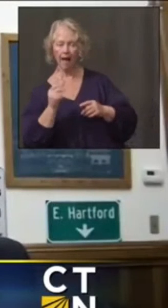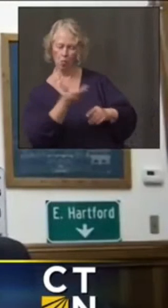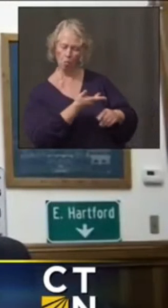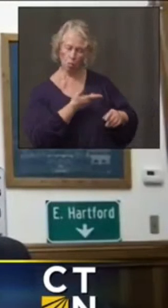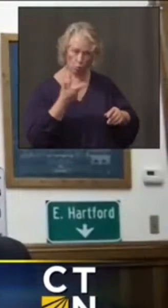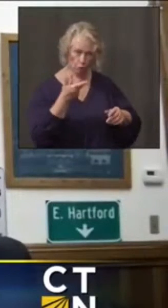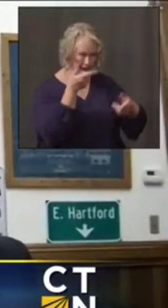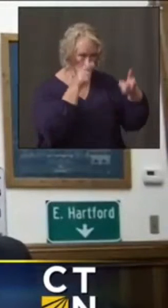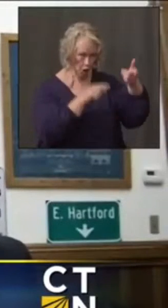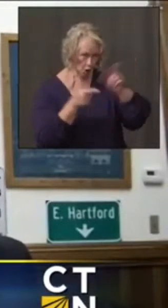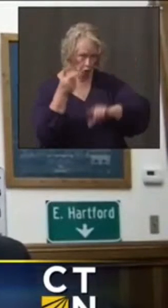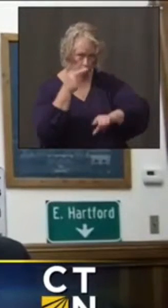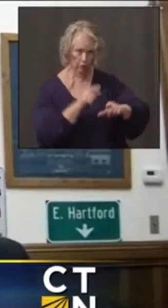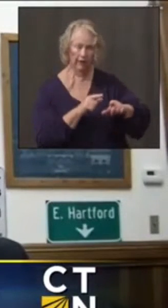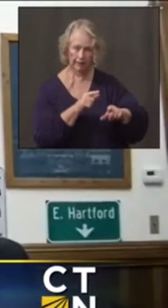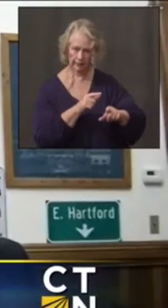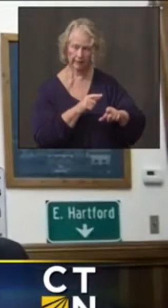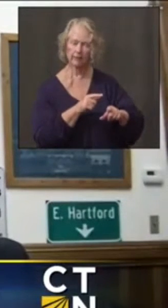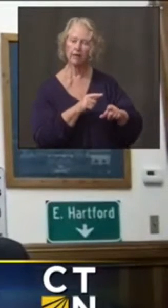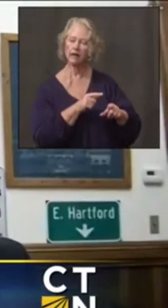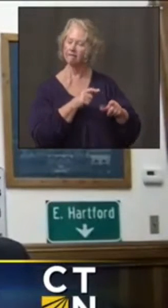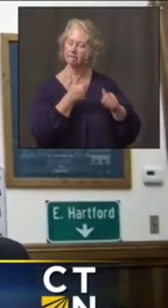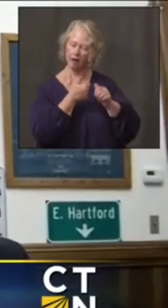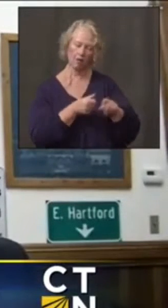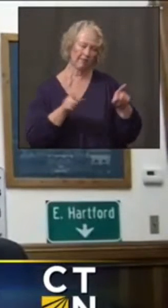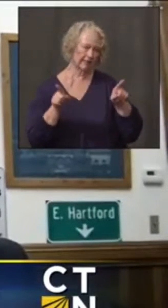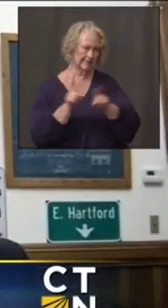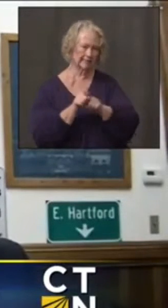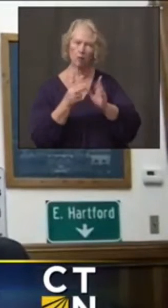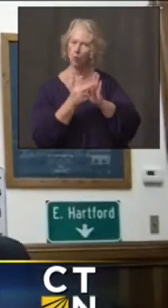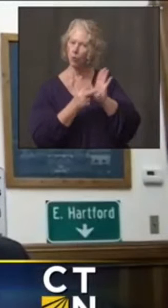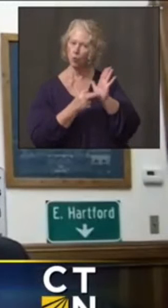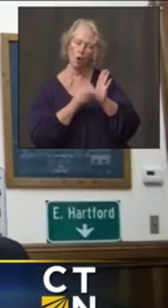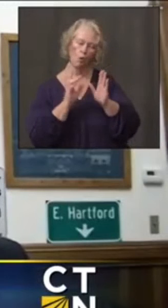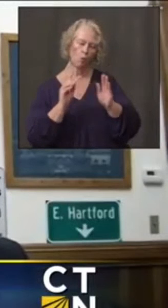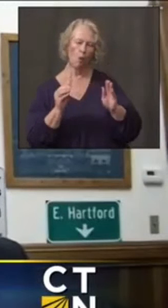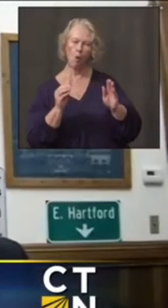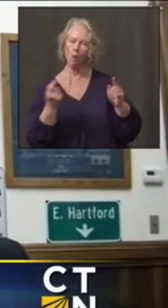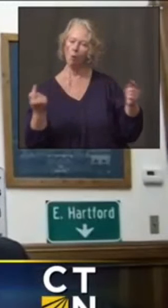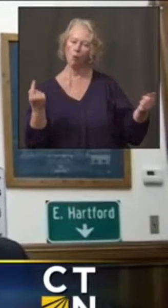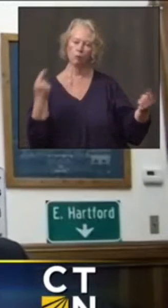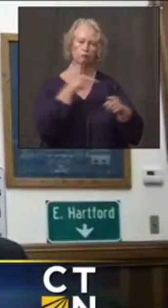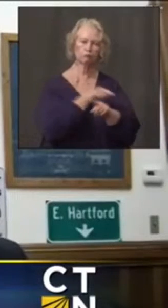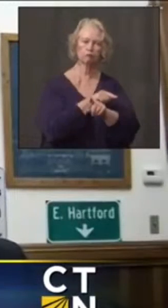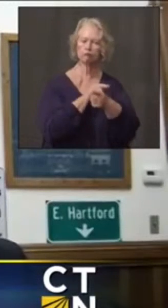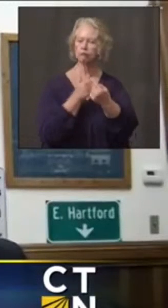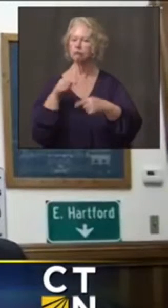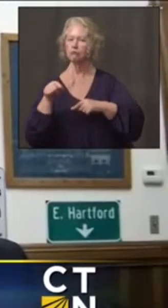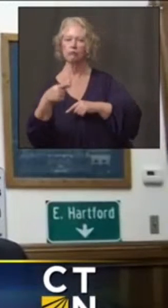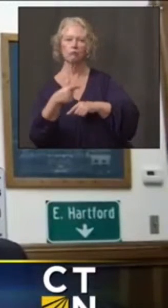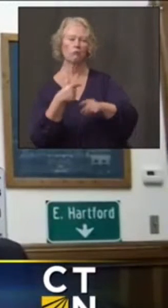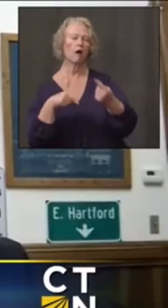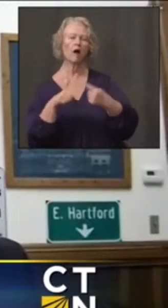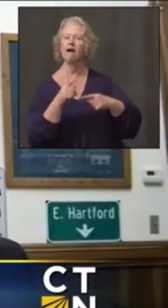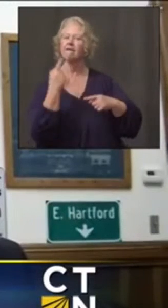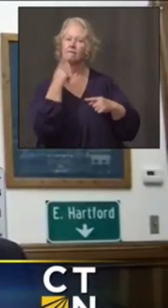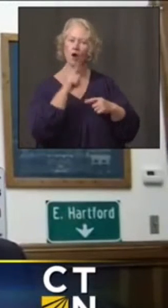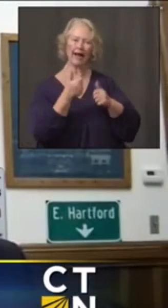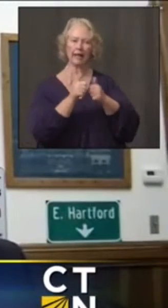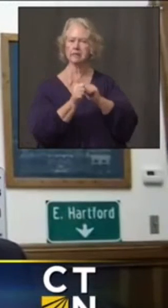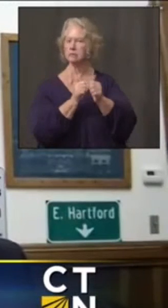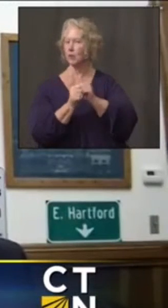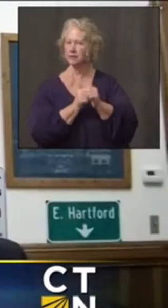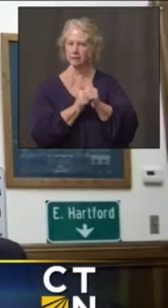collectively have come up with those same guidelines to stop interstate related travel for sports tournaments. And then we also